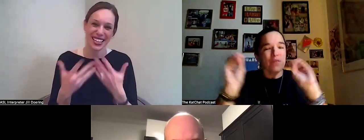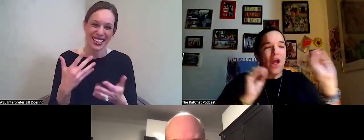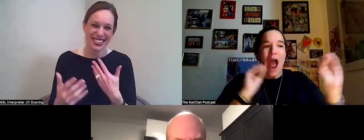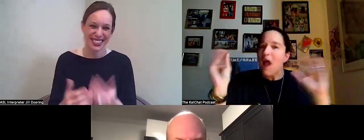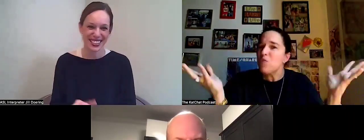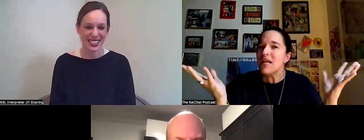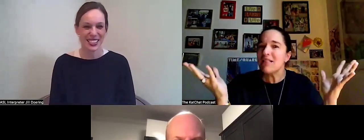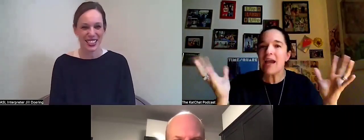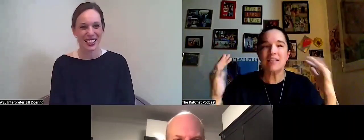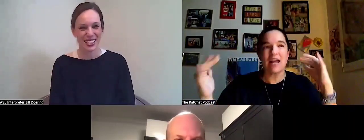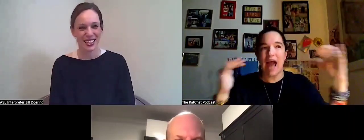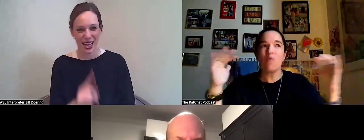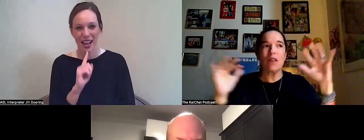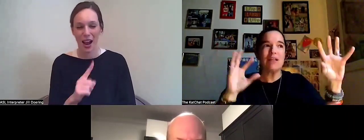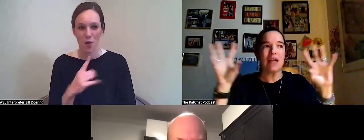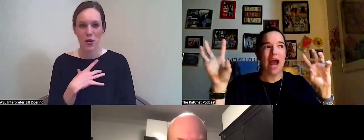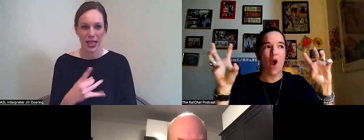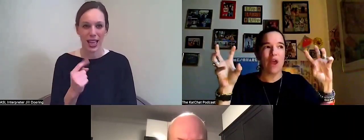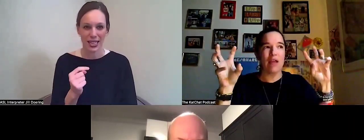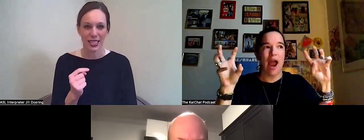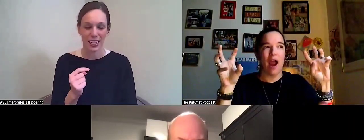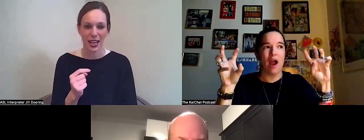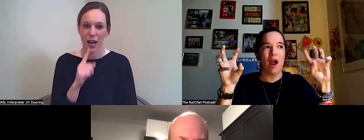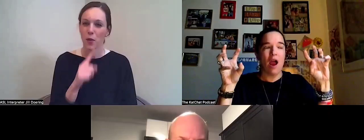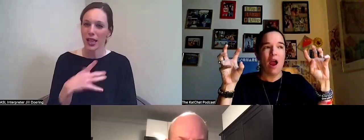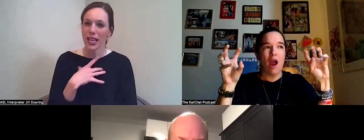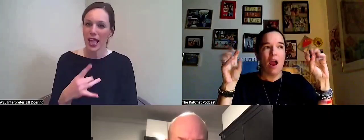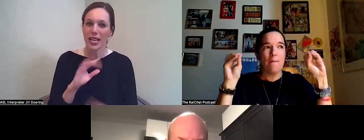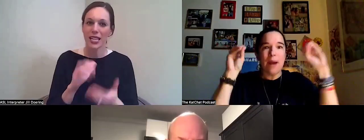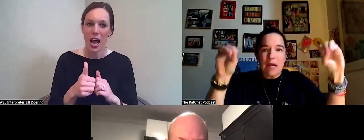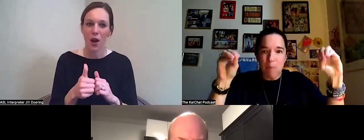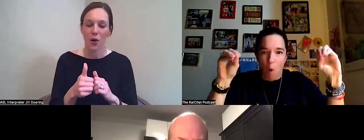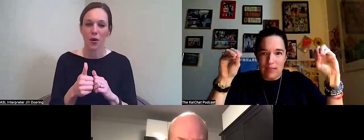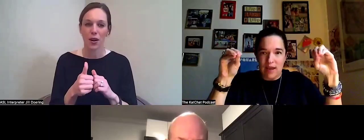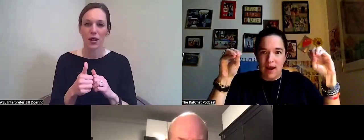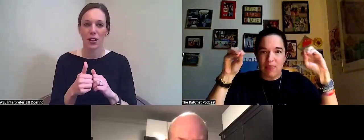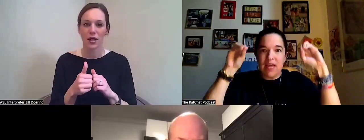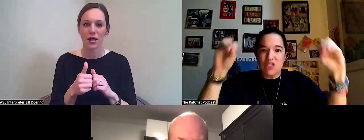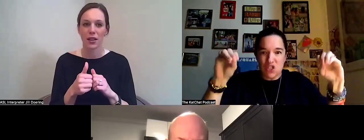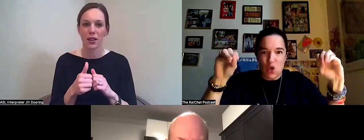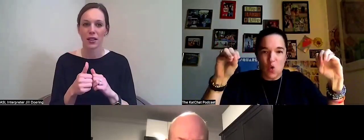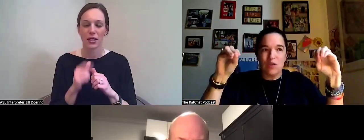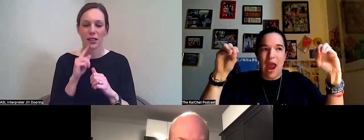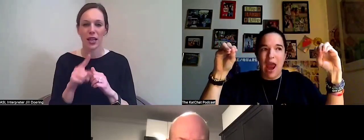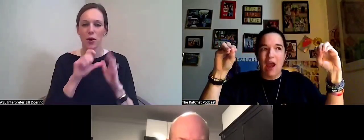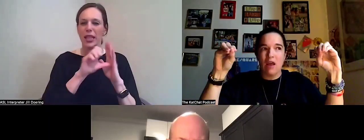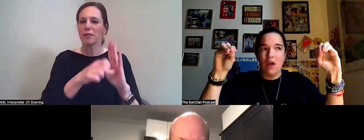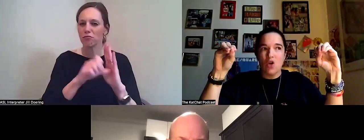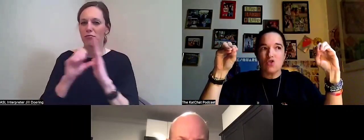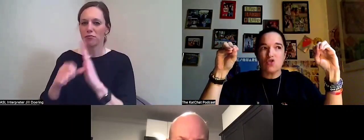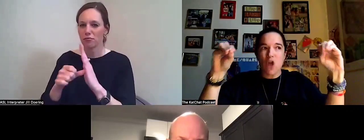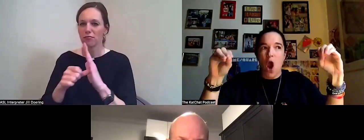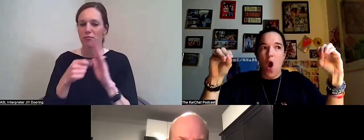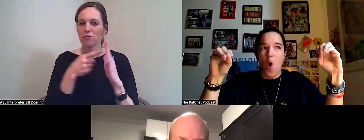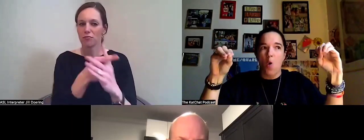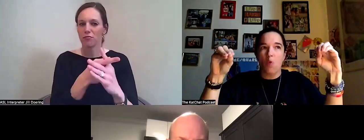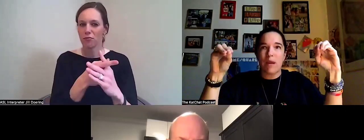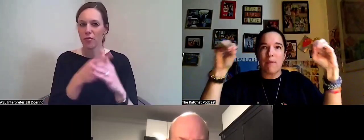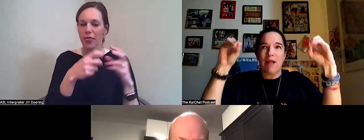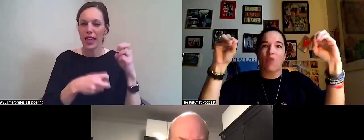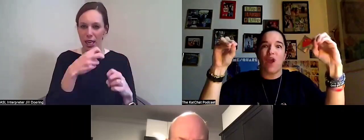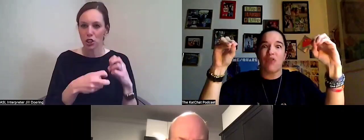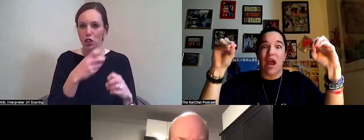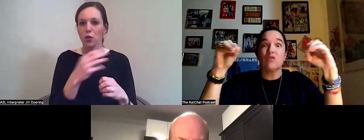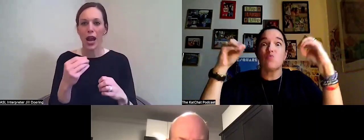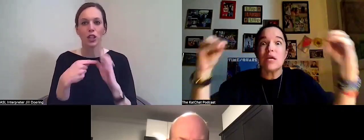So I really liked it, and I really liked how they like pinpointed the issues and show